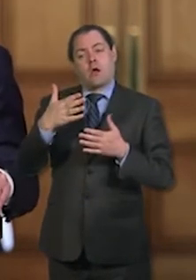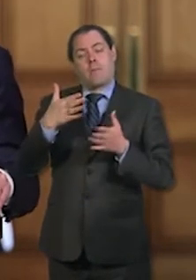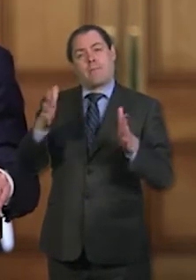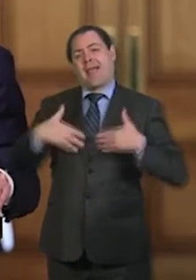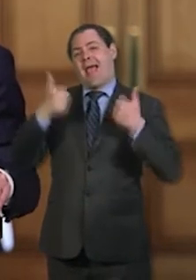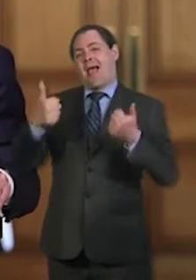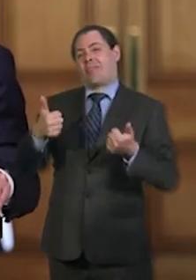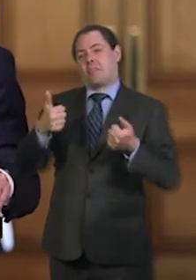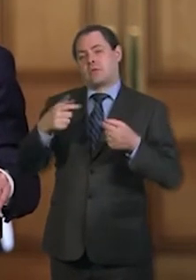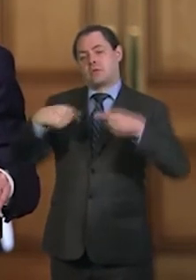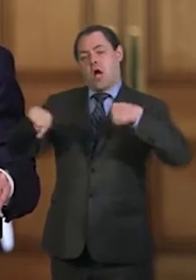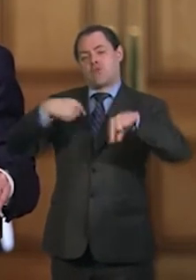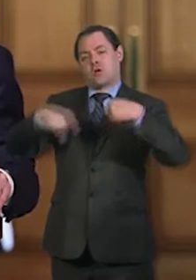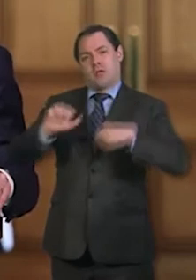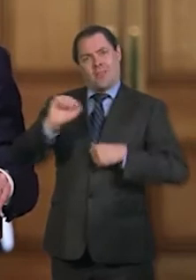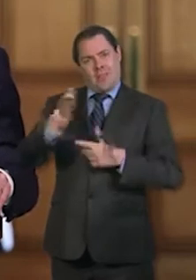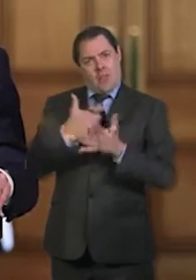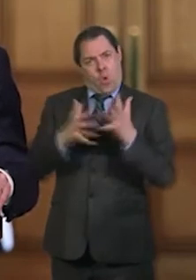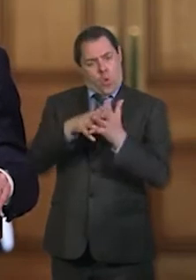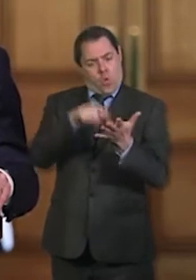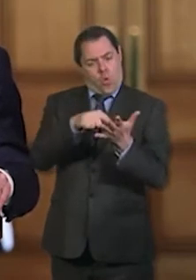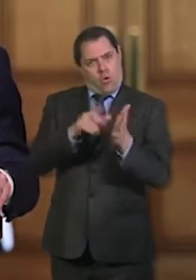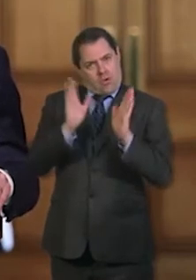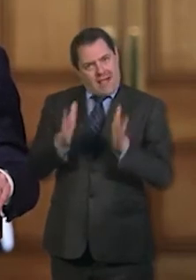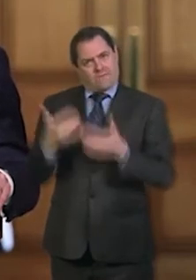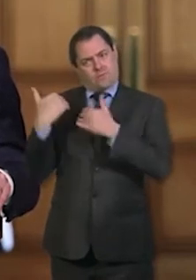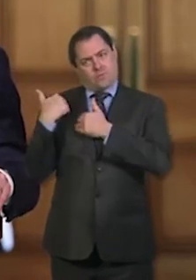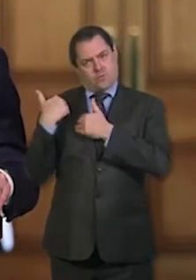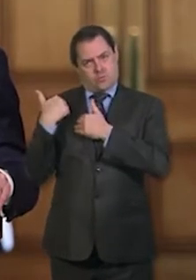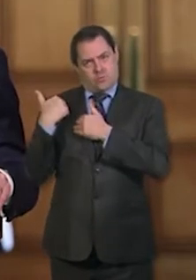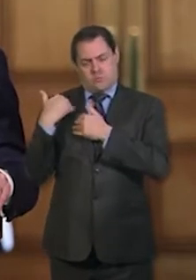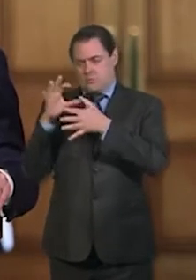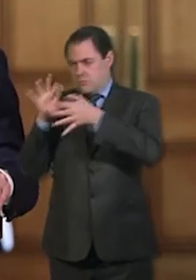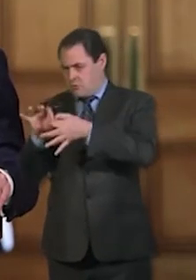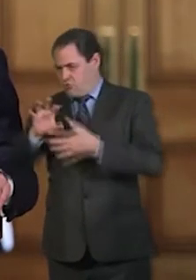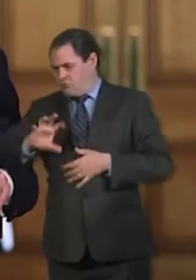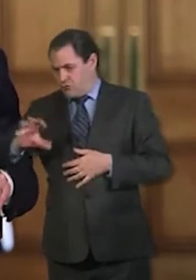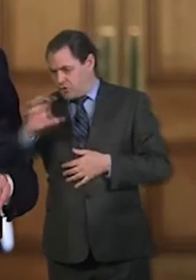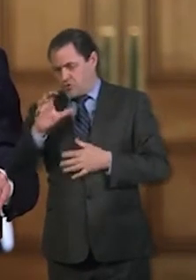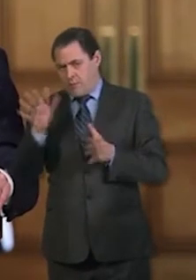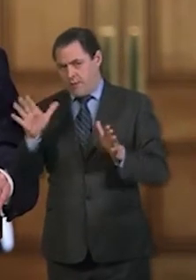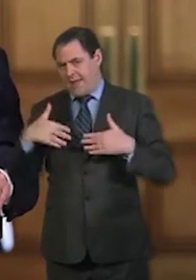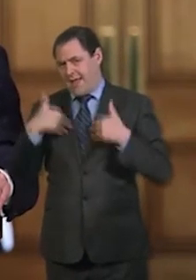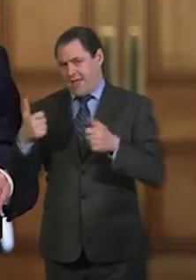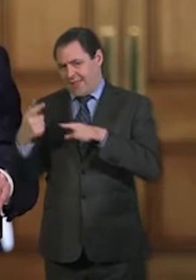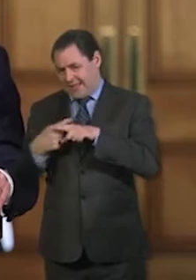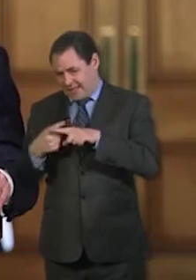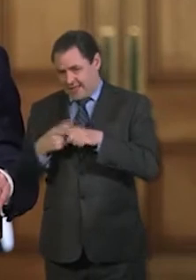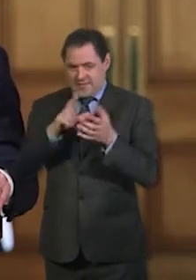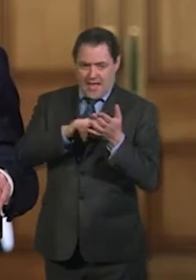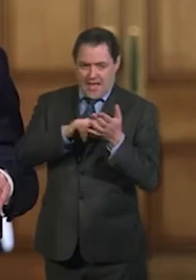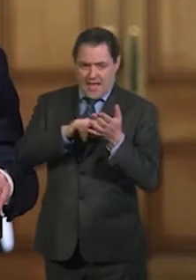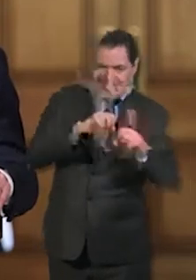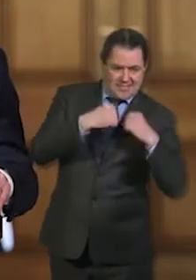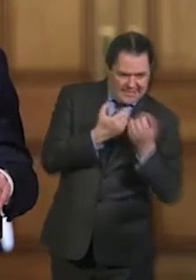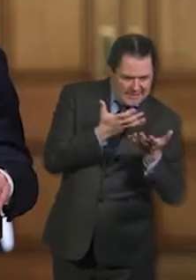with the regional Public Health England and NHS teams to make sure that we got the response right. The Joint